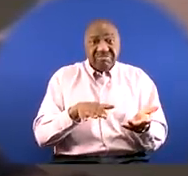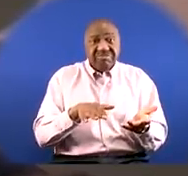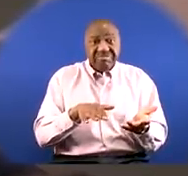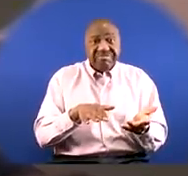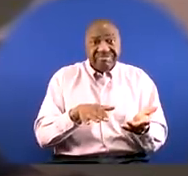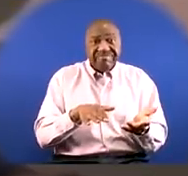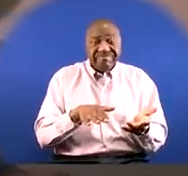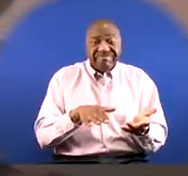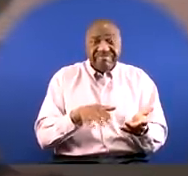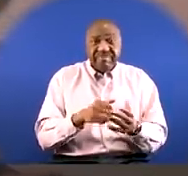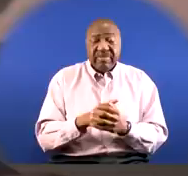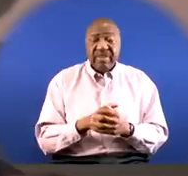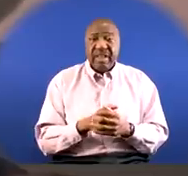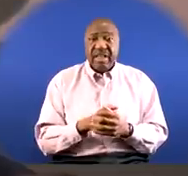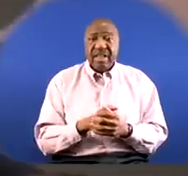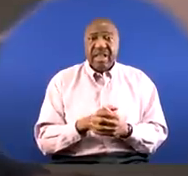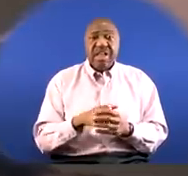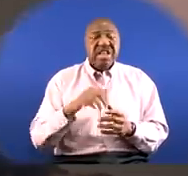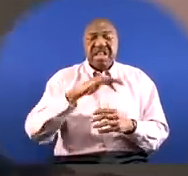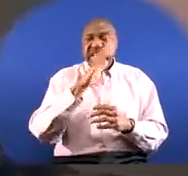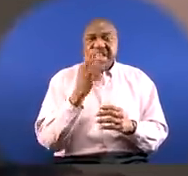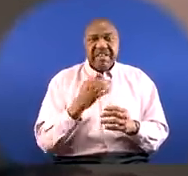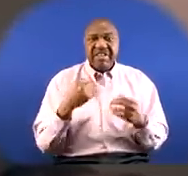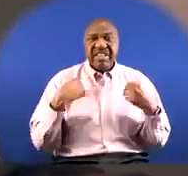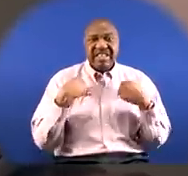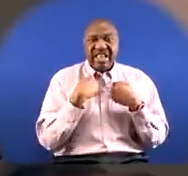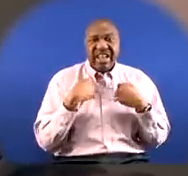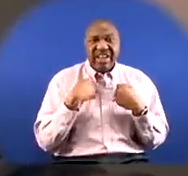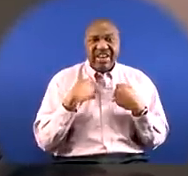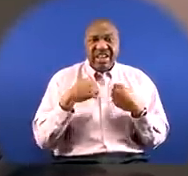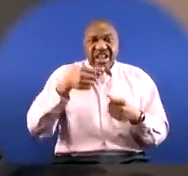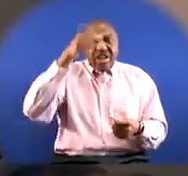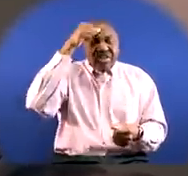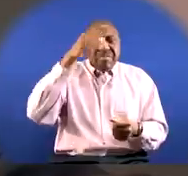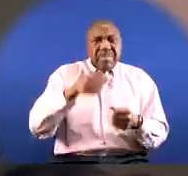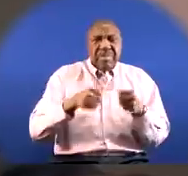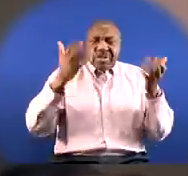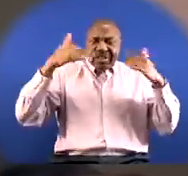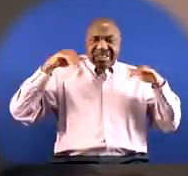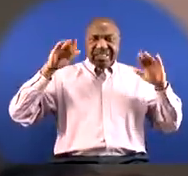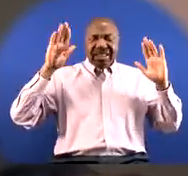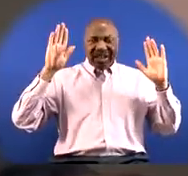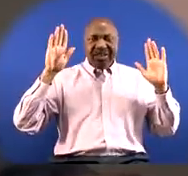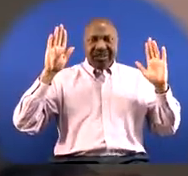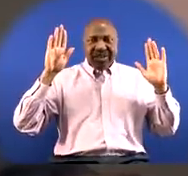Christian church ought never get tired of remembering the sacrificial